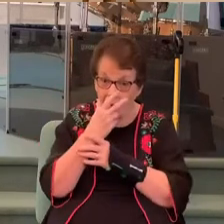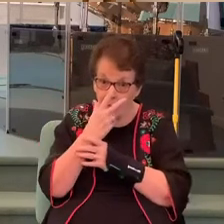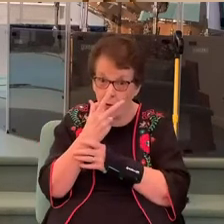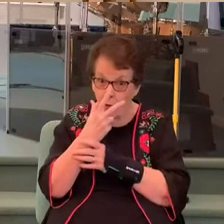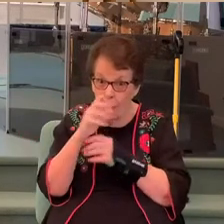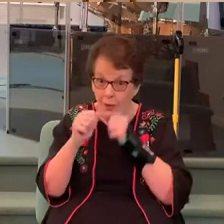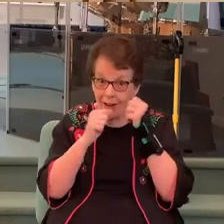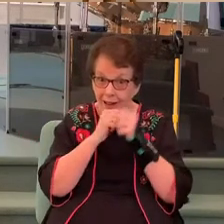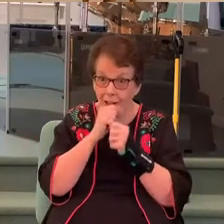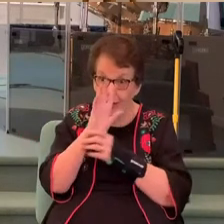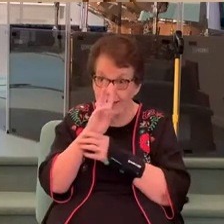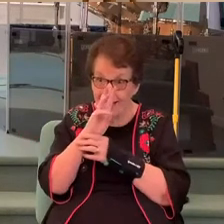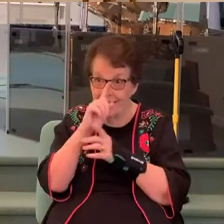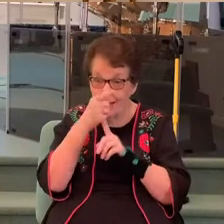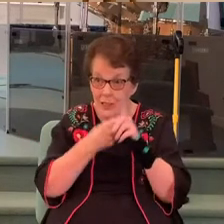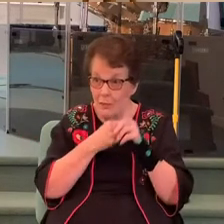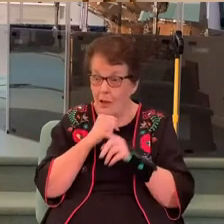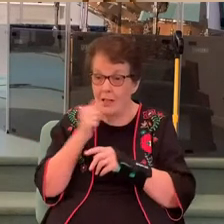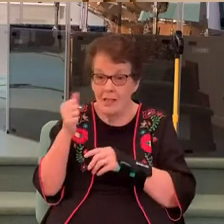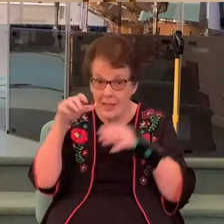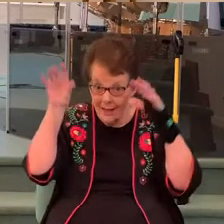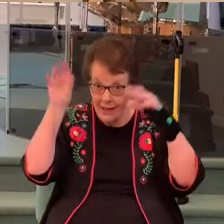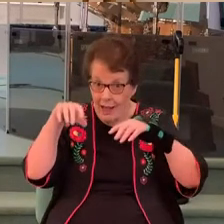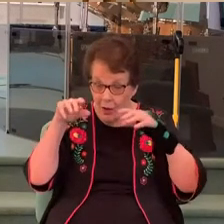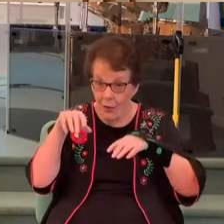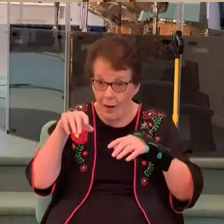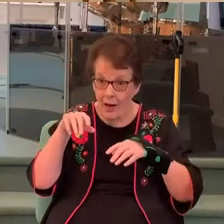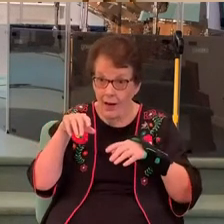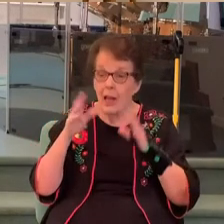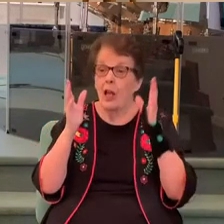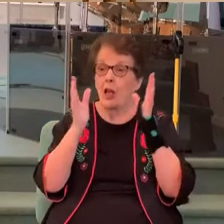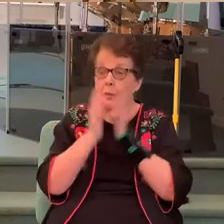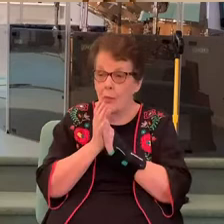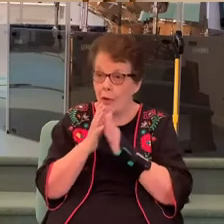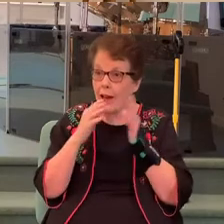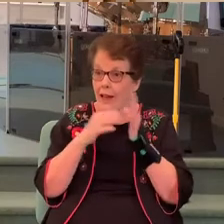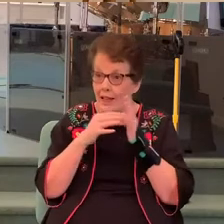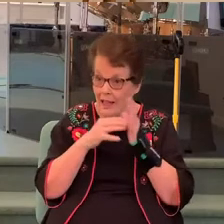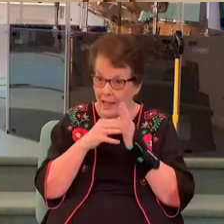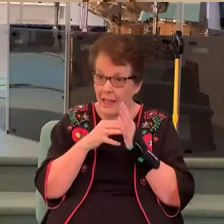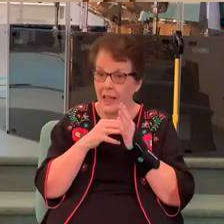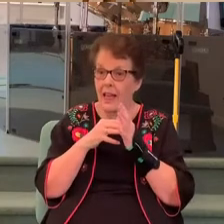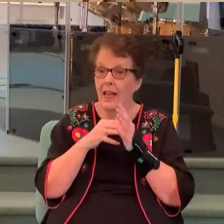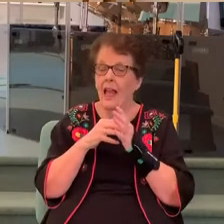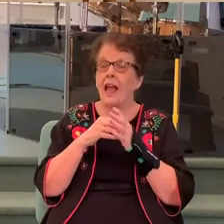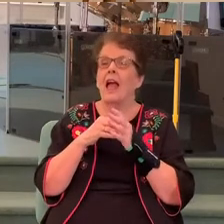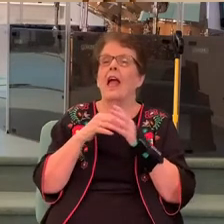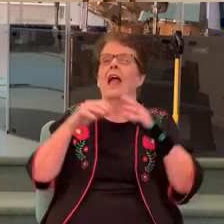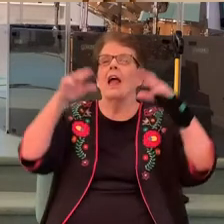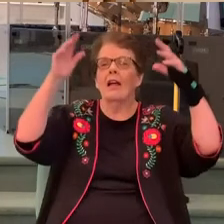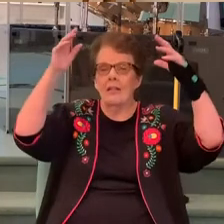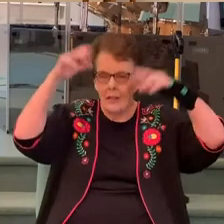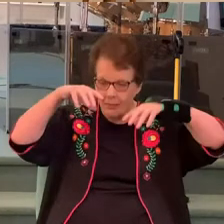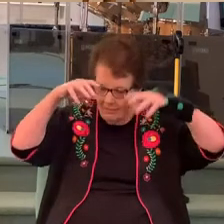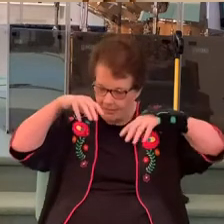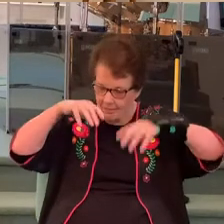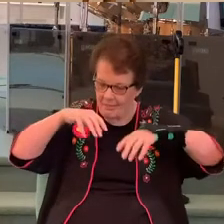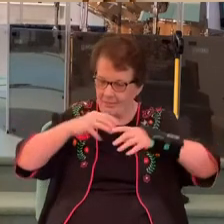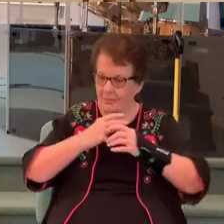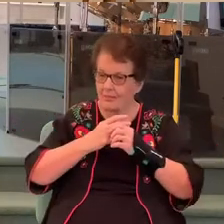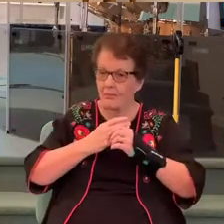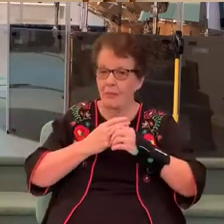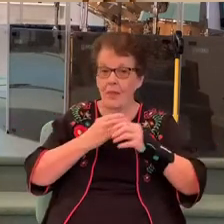not rain on the land. Then he prayed again, and the sky gave rain, and the land produced its fruit. Elijah prayed